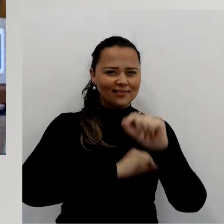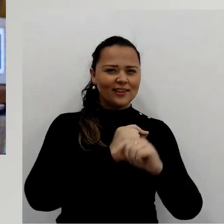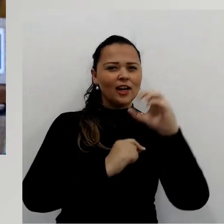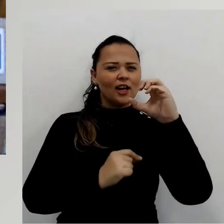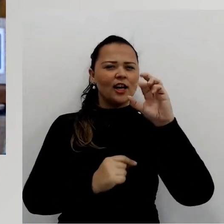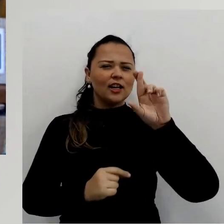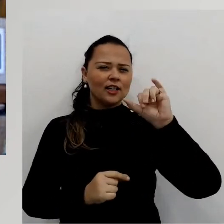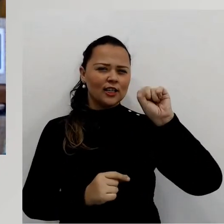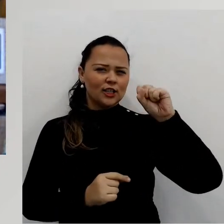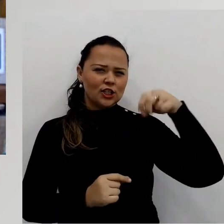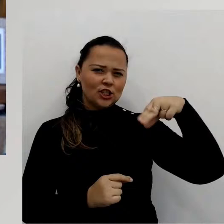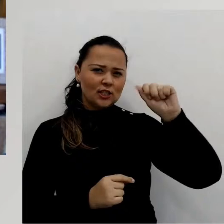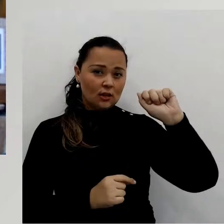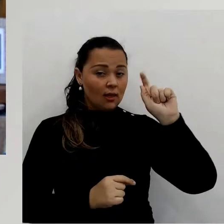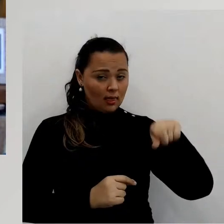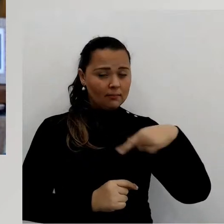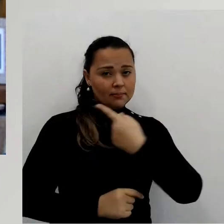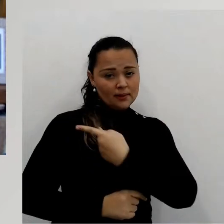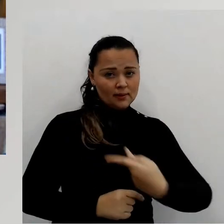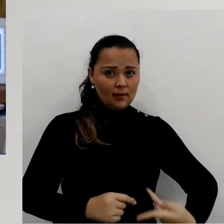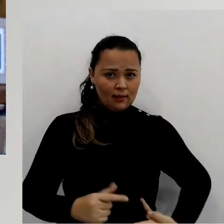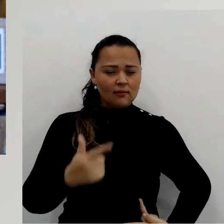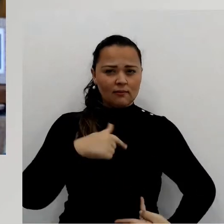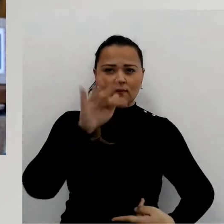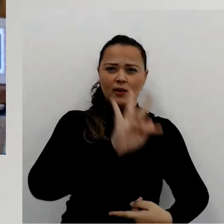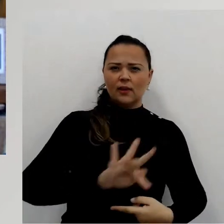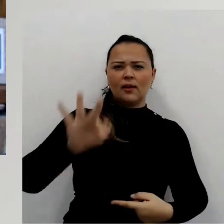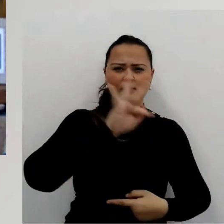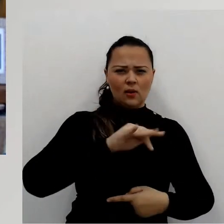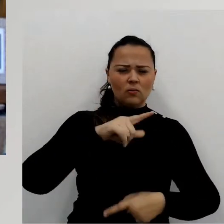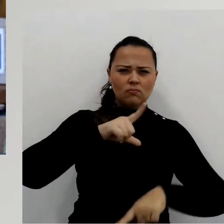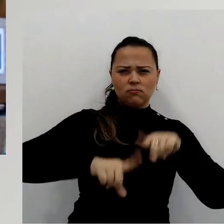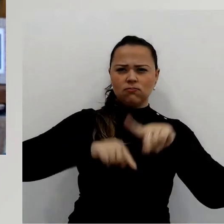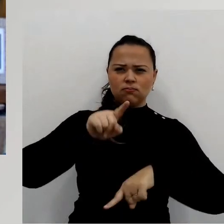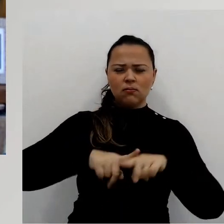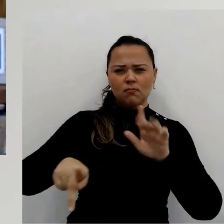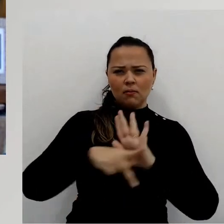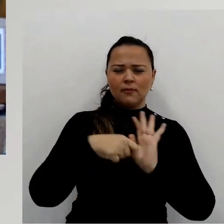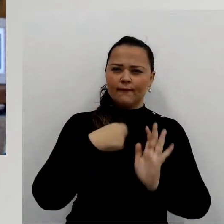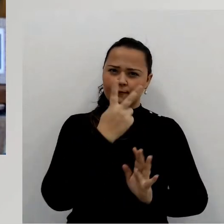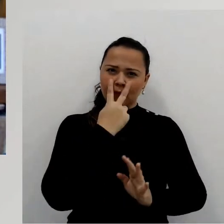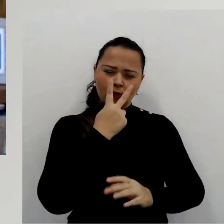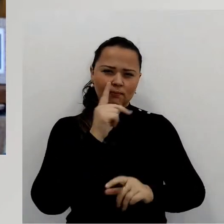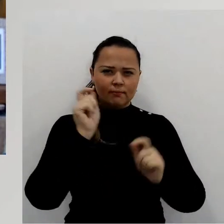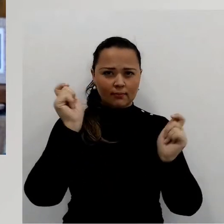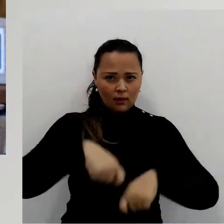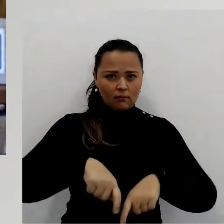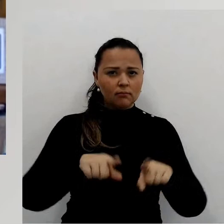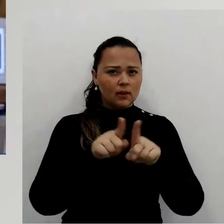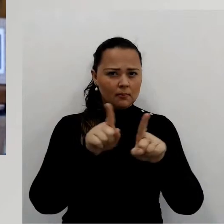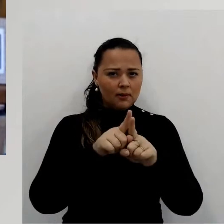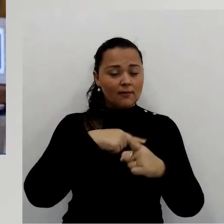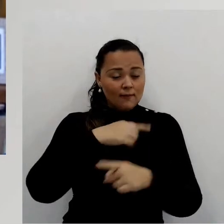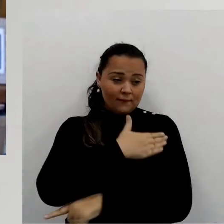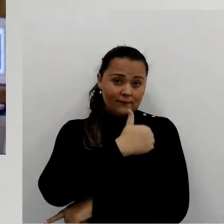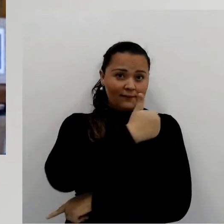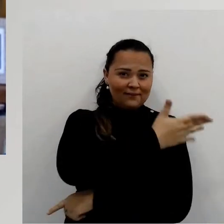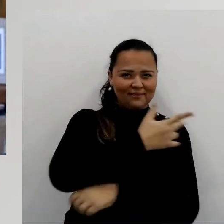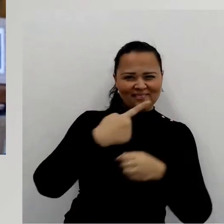Cristhine Samorini, the head of the Industry Federation of the State of Espírito